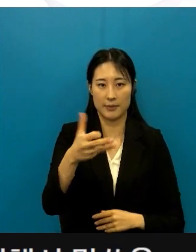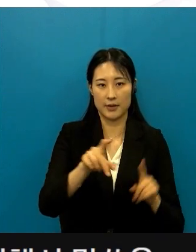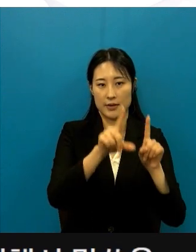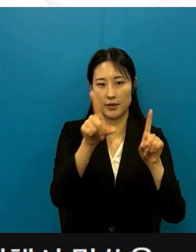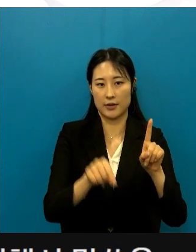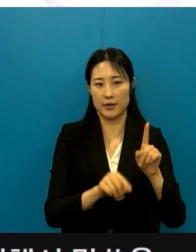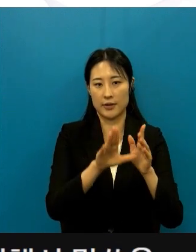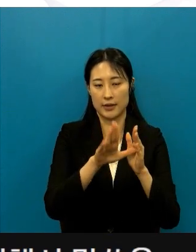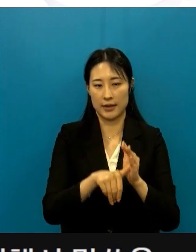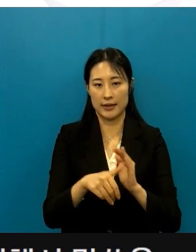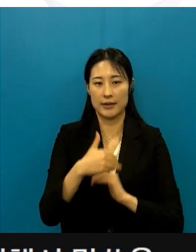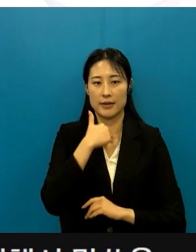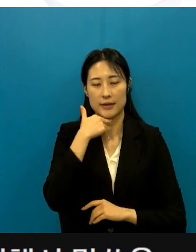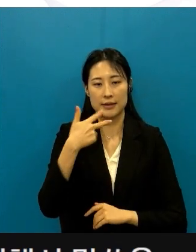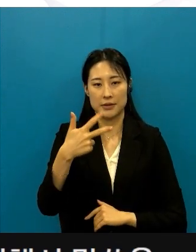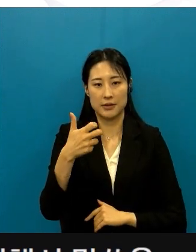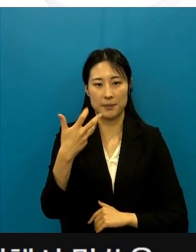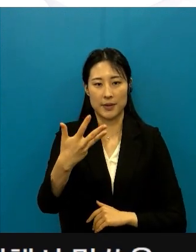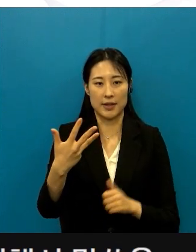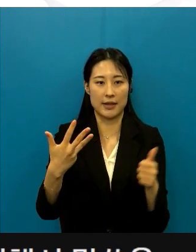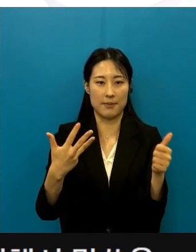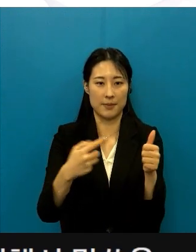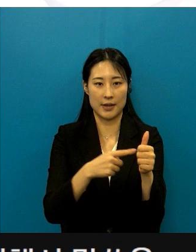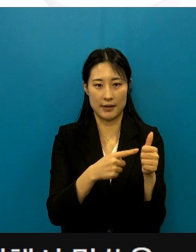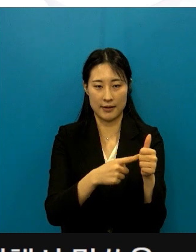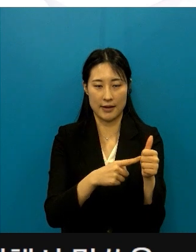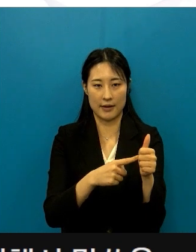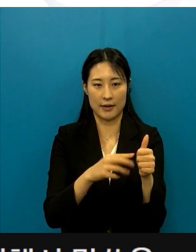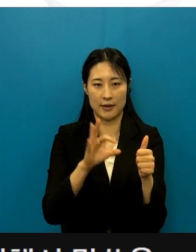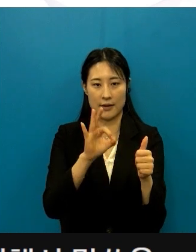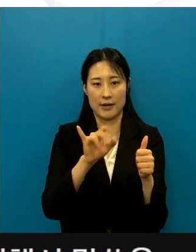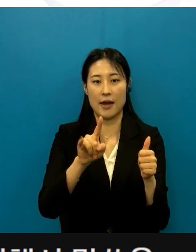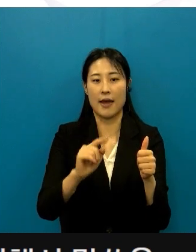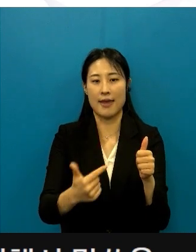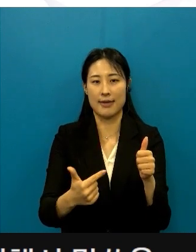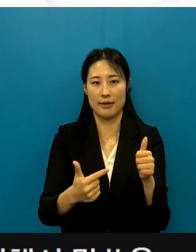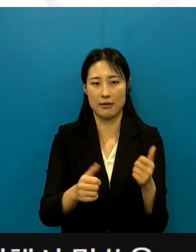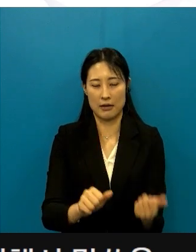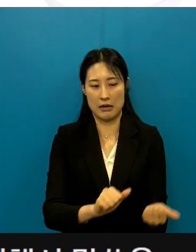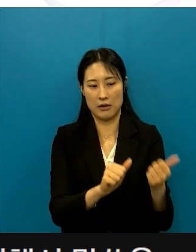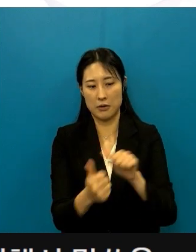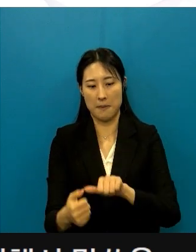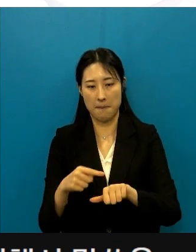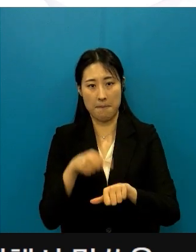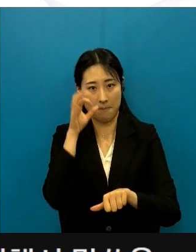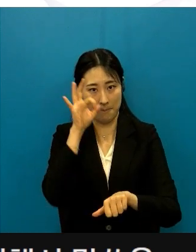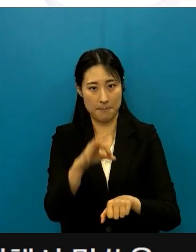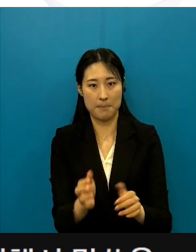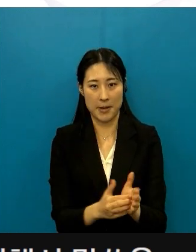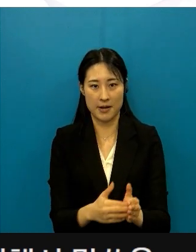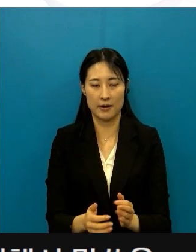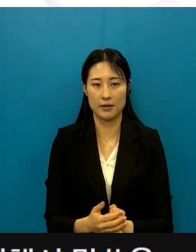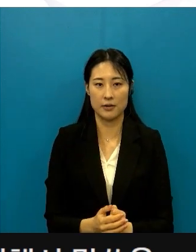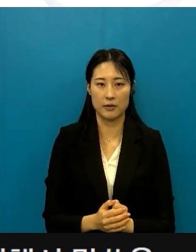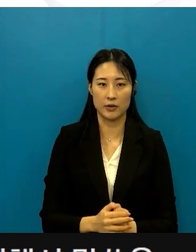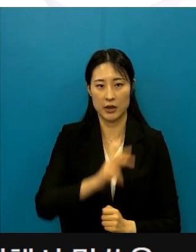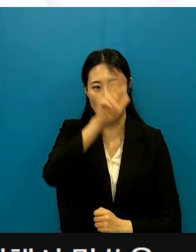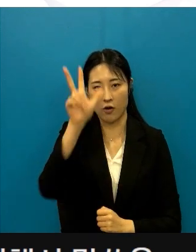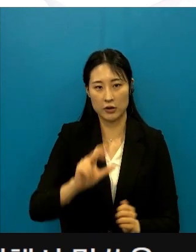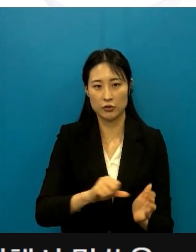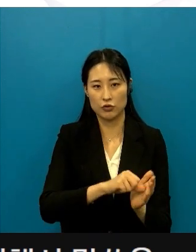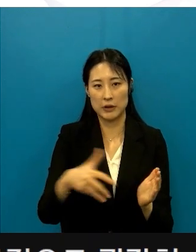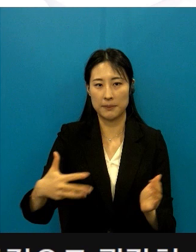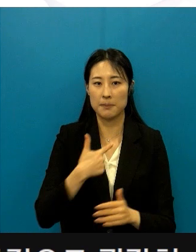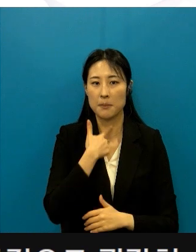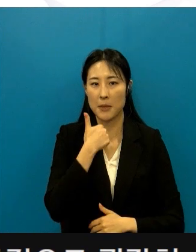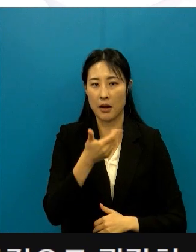He was nationally very famous critic in politics and had previously stated